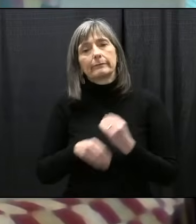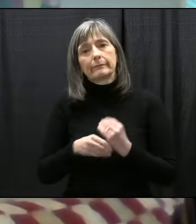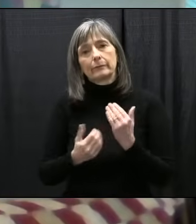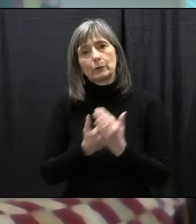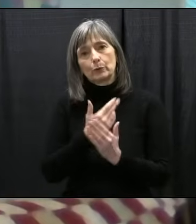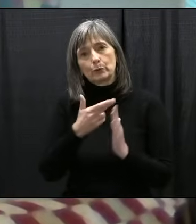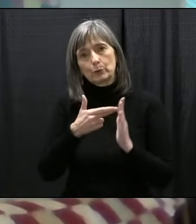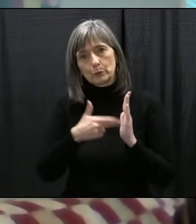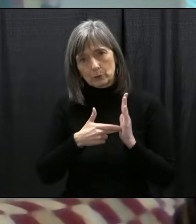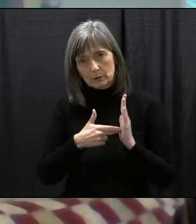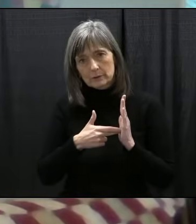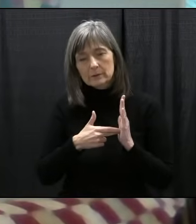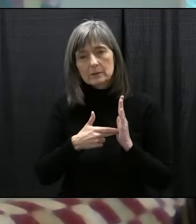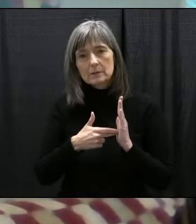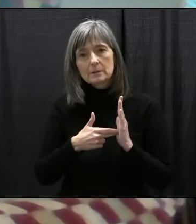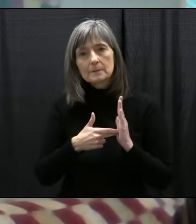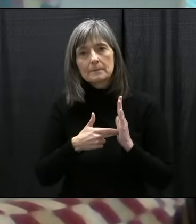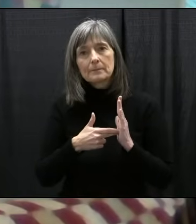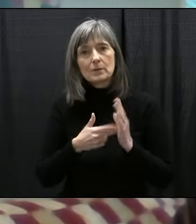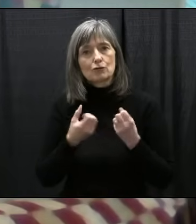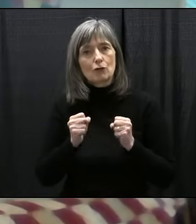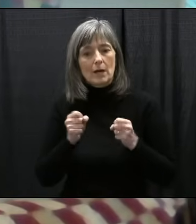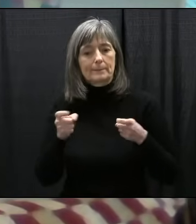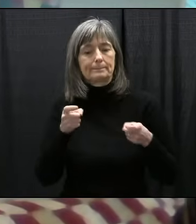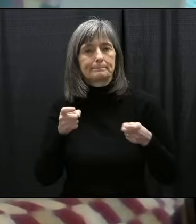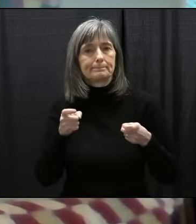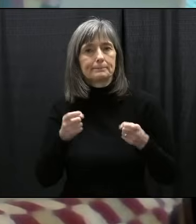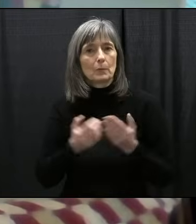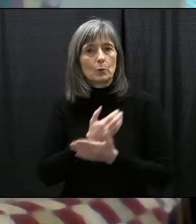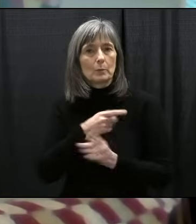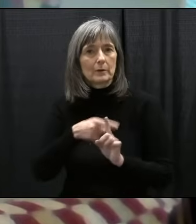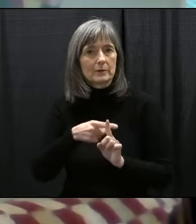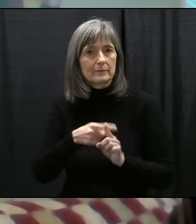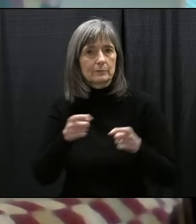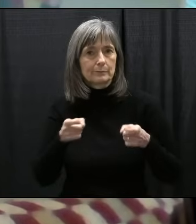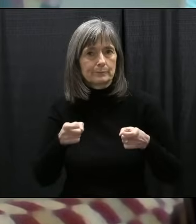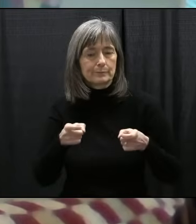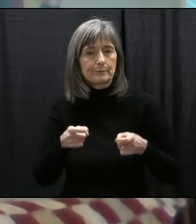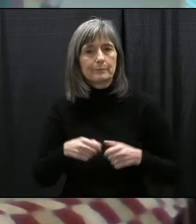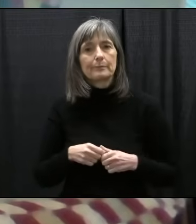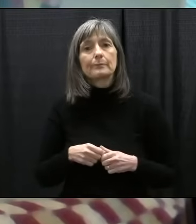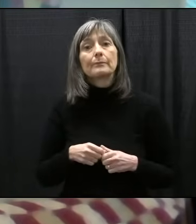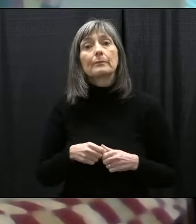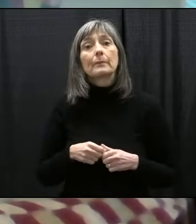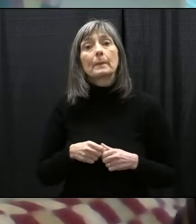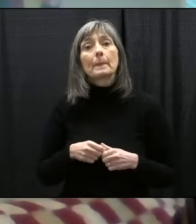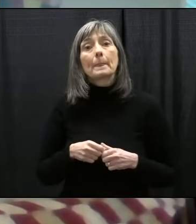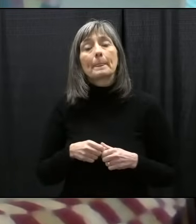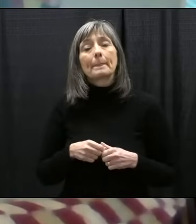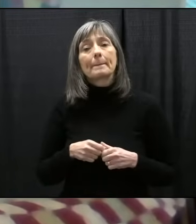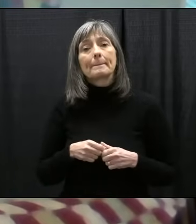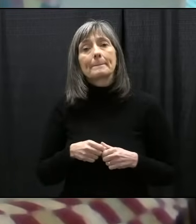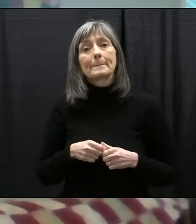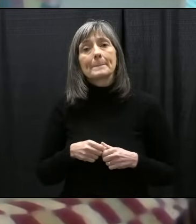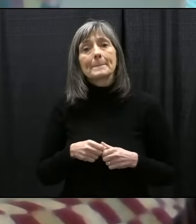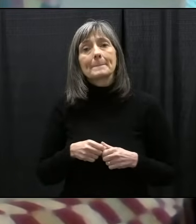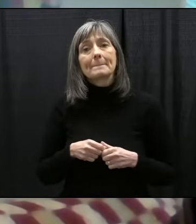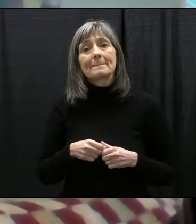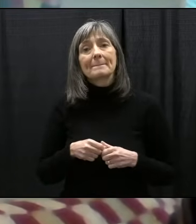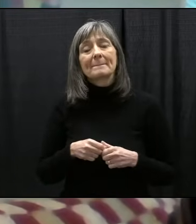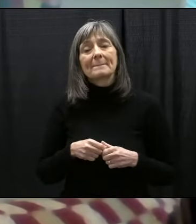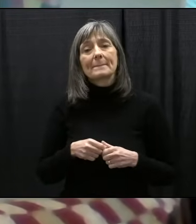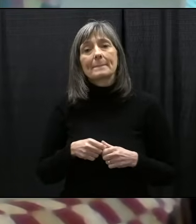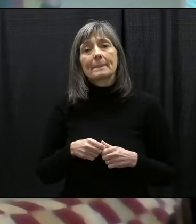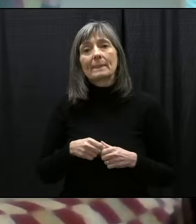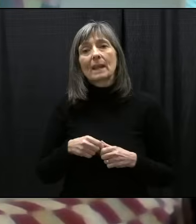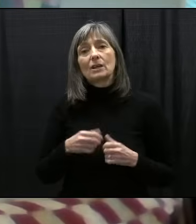restrictions in an effort to mitigate the growth in new cases. First, we're making changes to our guidance for case and contact